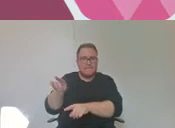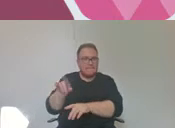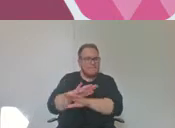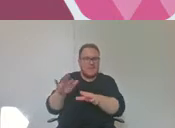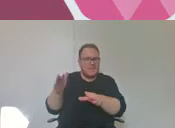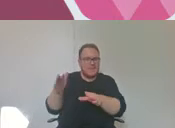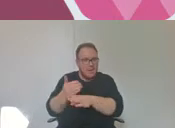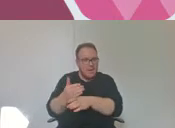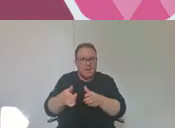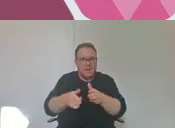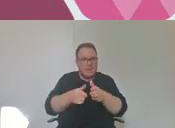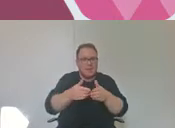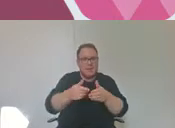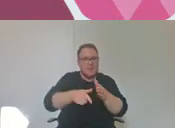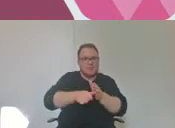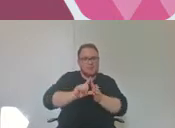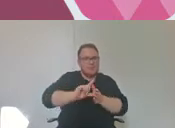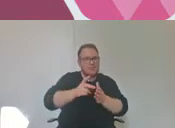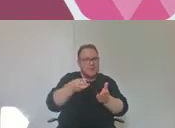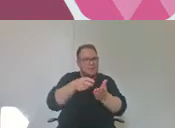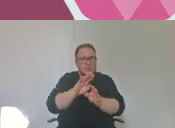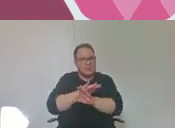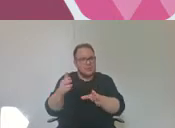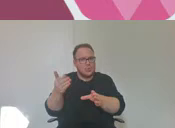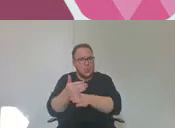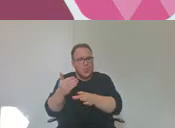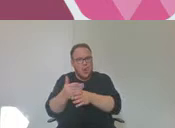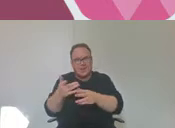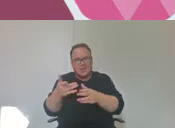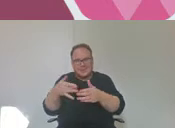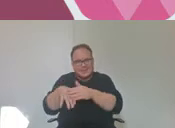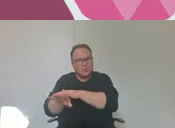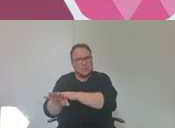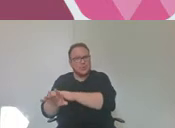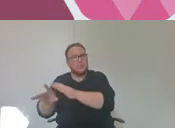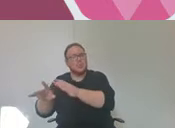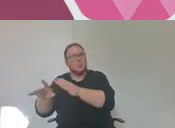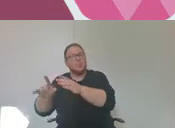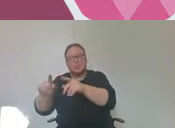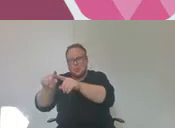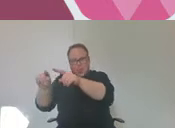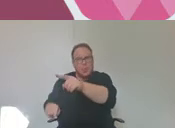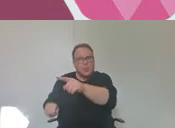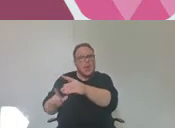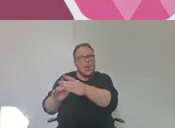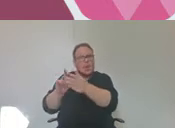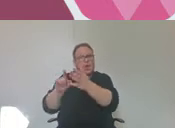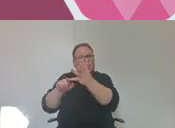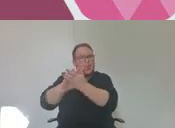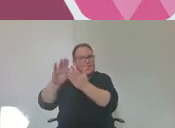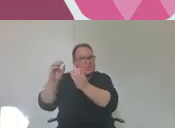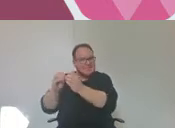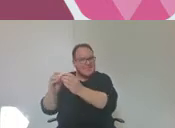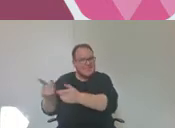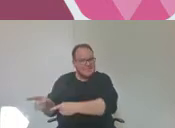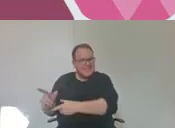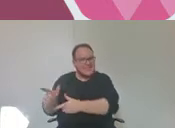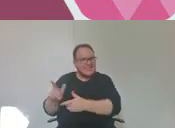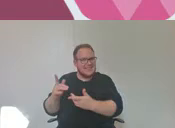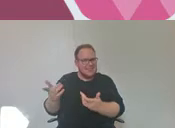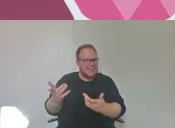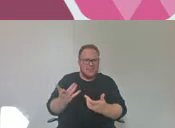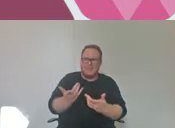facility doesn't work across borders into UHB, which is worrying for patients in this part of the county. So I